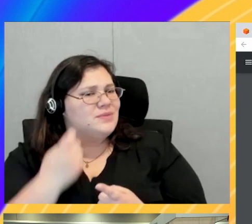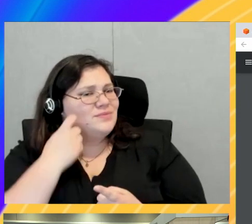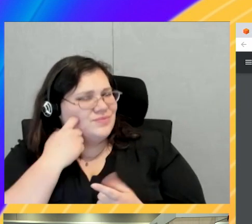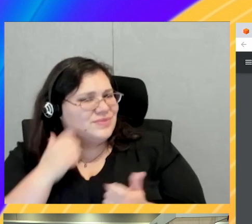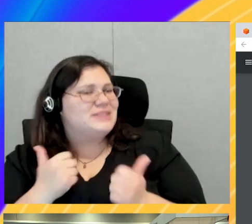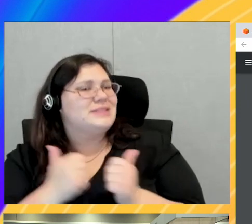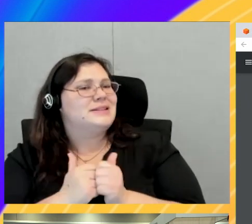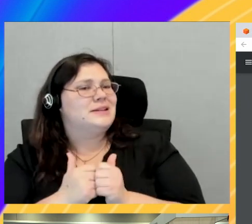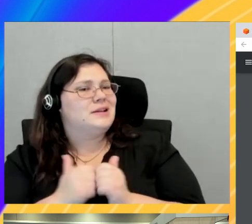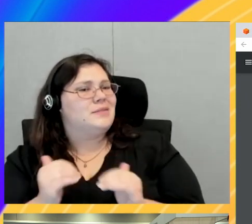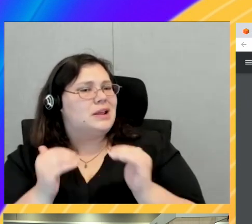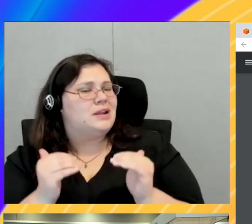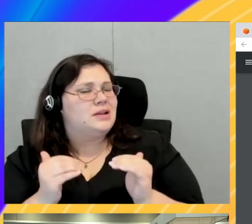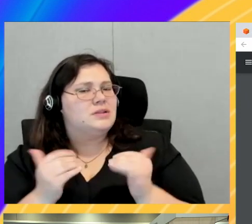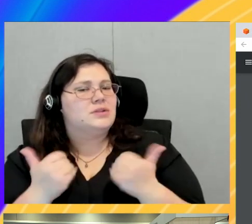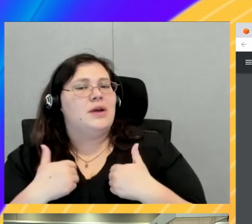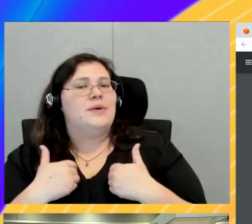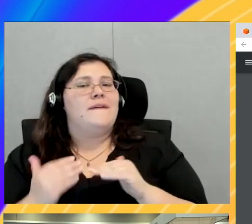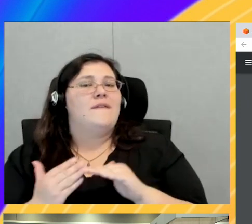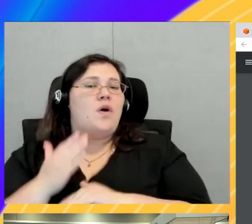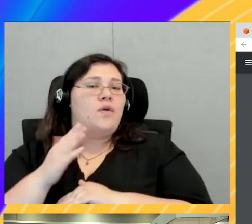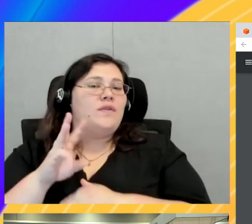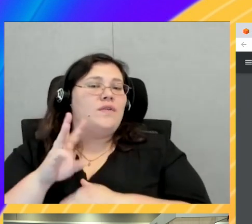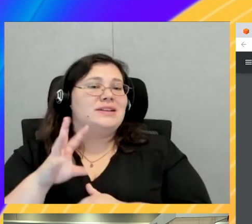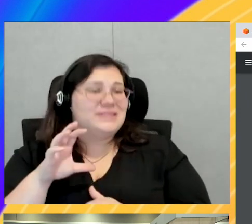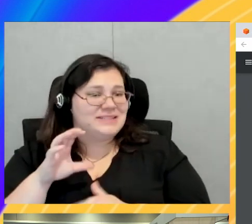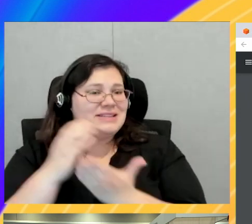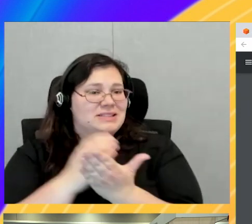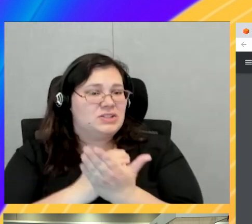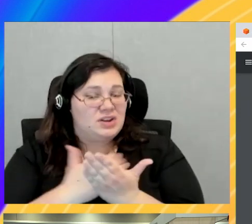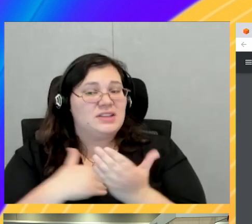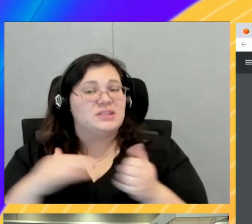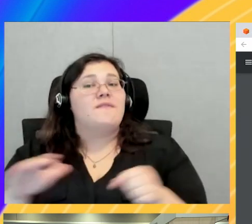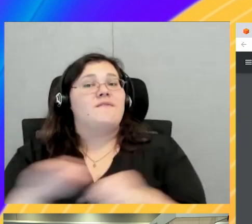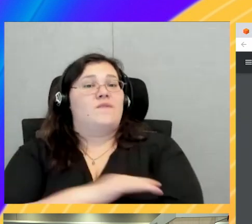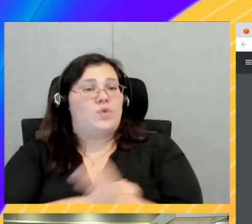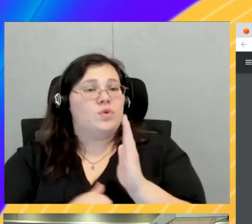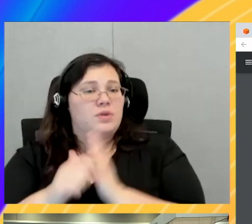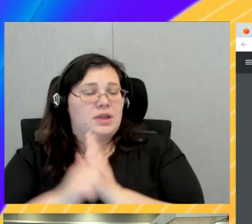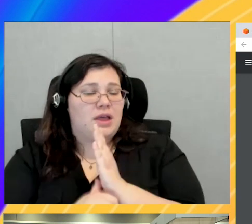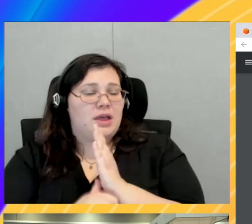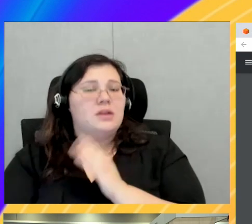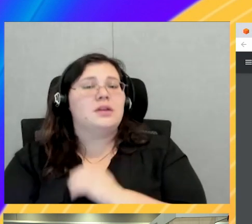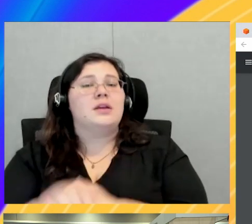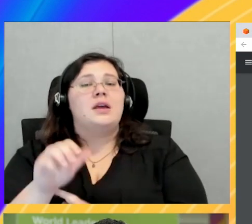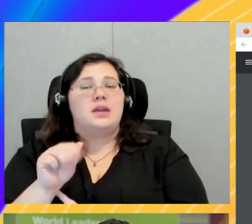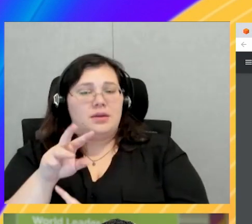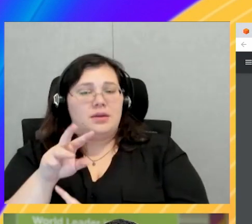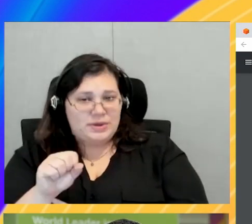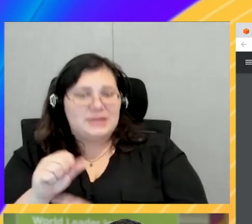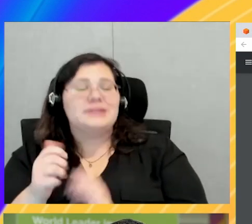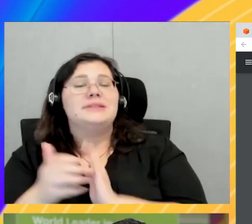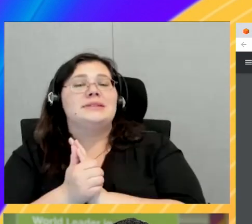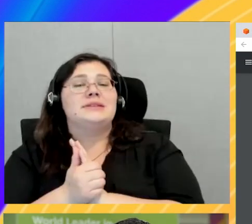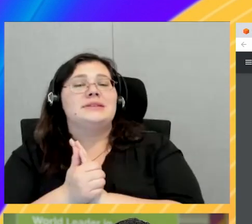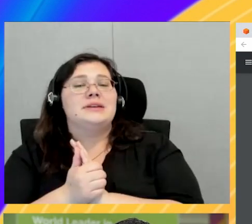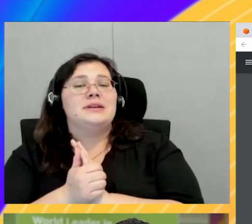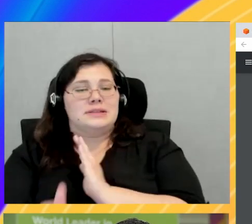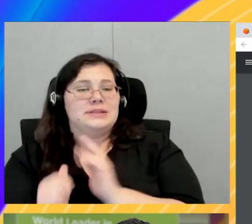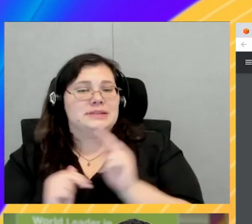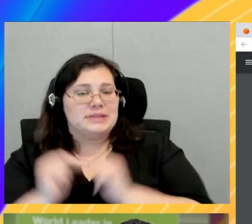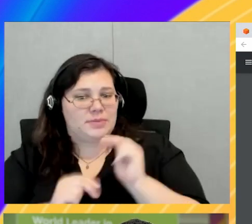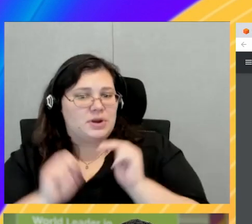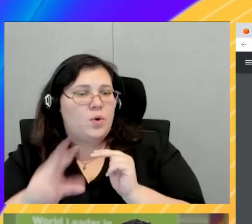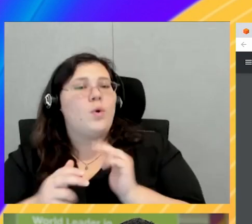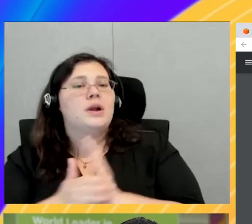600 courses that has a full catalog. So you can use AWS Skill Builder, or just go to skillbuilder.aws, and you can